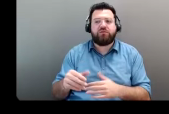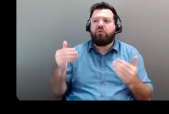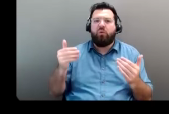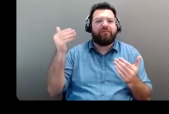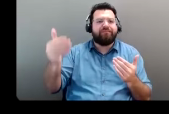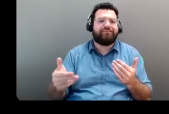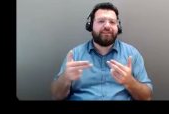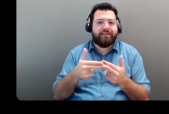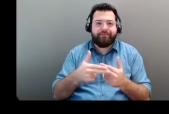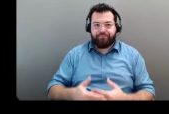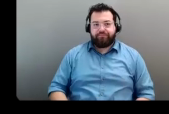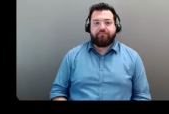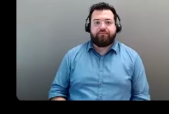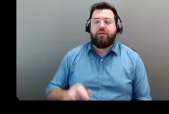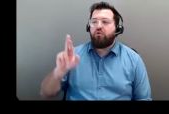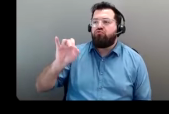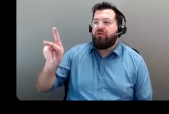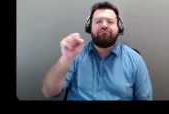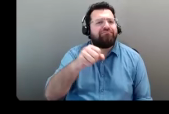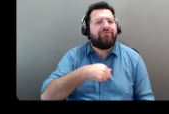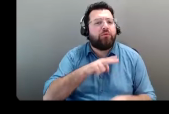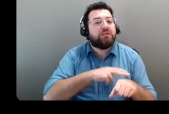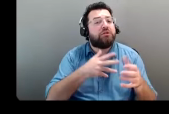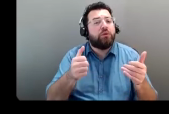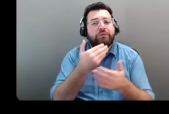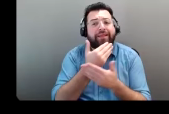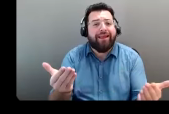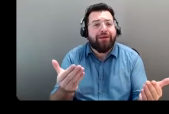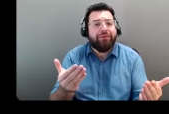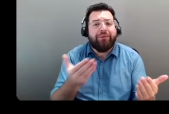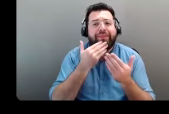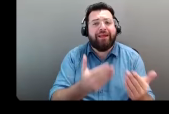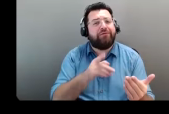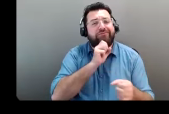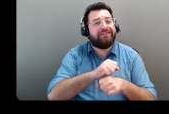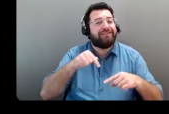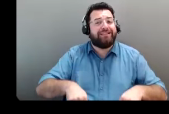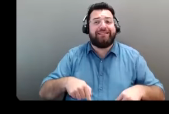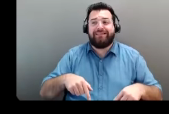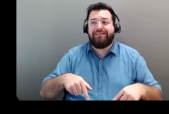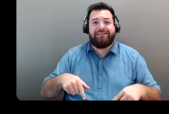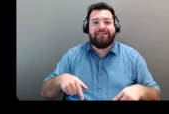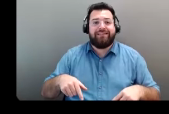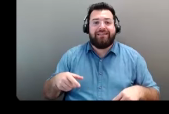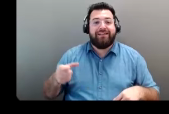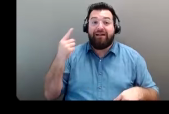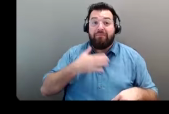next slide. Yeah, and I'd like to say thank you for everyone. This has been very dynamic. My slides changed drastically even in the